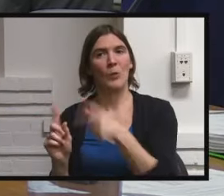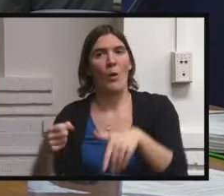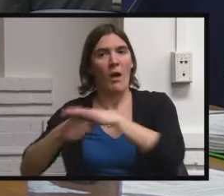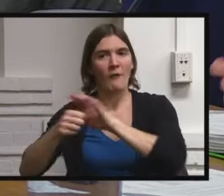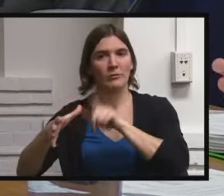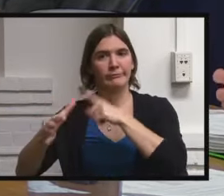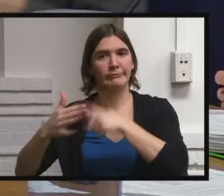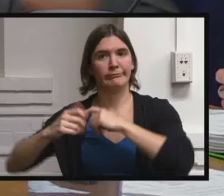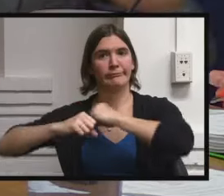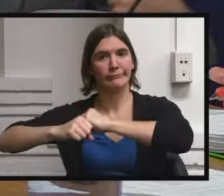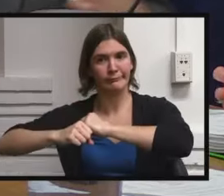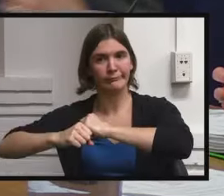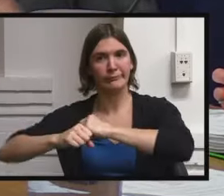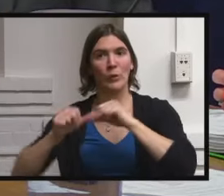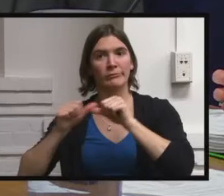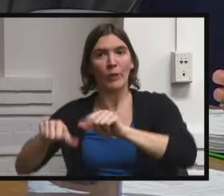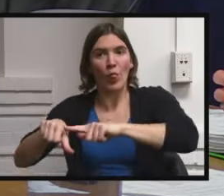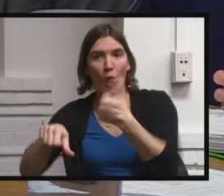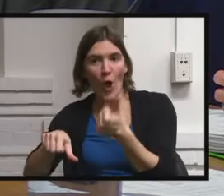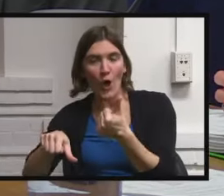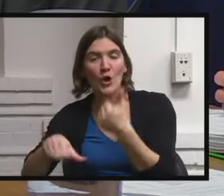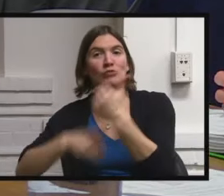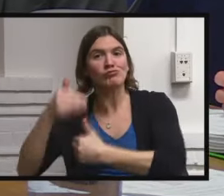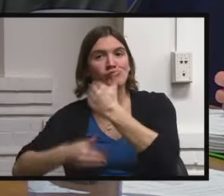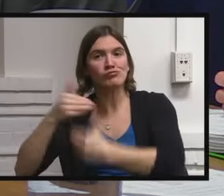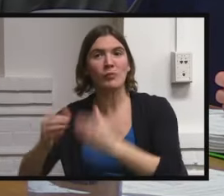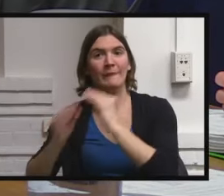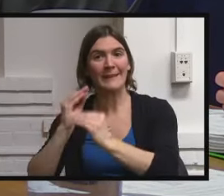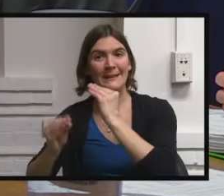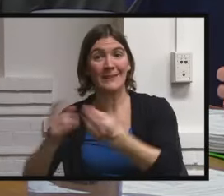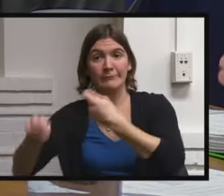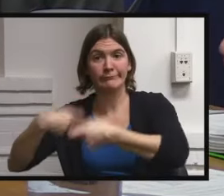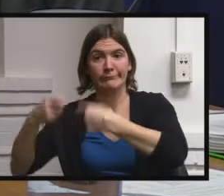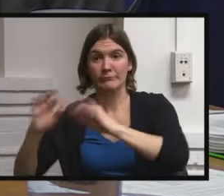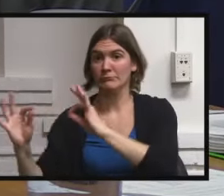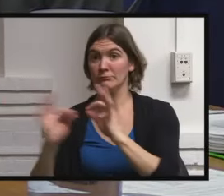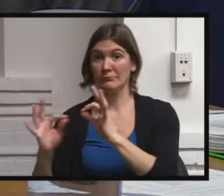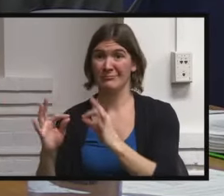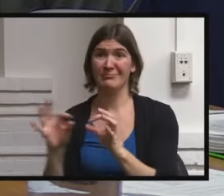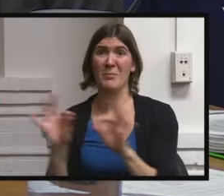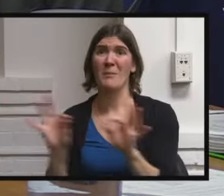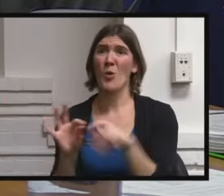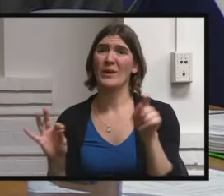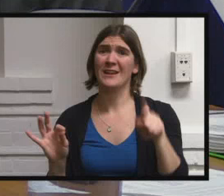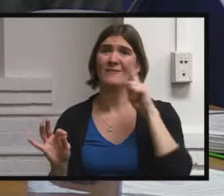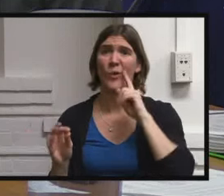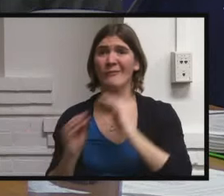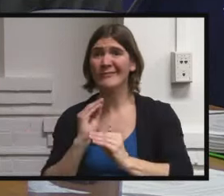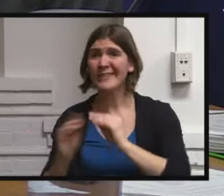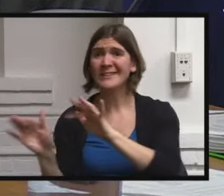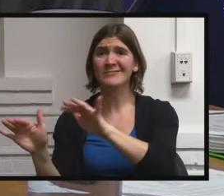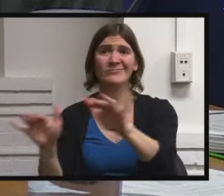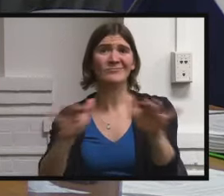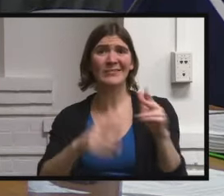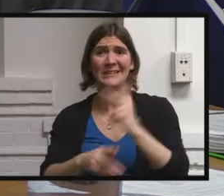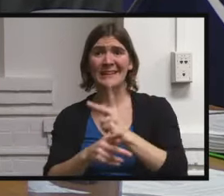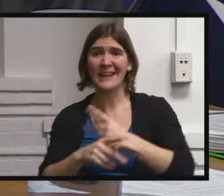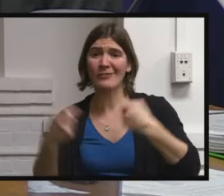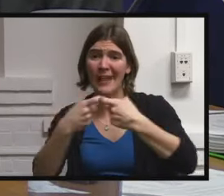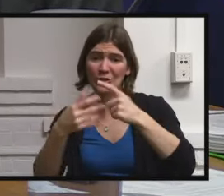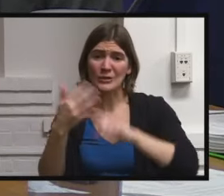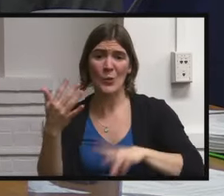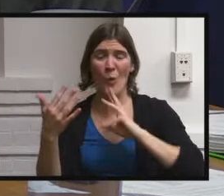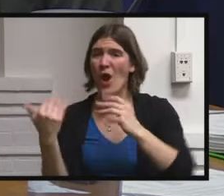the lifelines of these equipment and these vehicles and how important they are to our overall utility